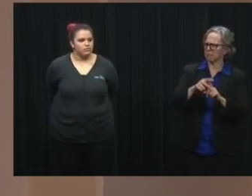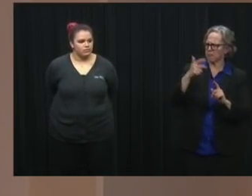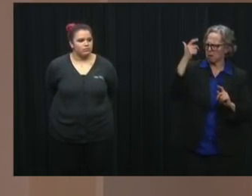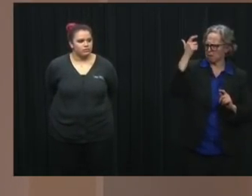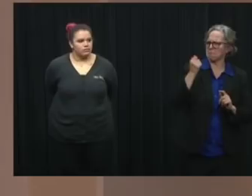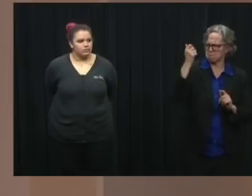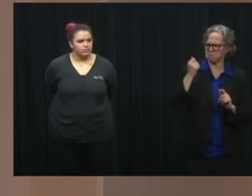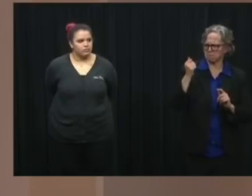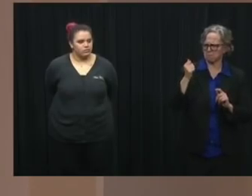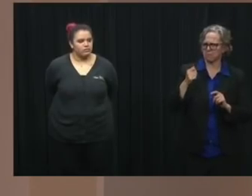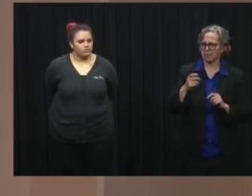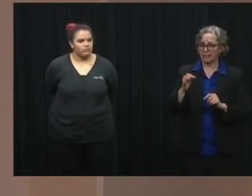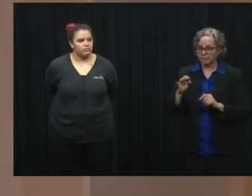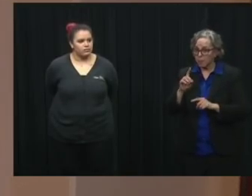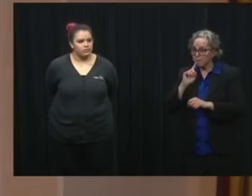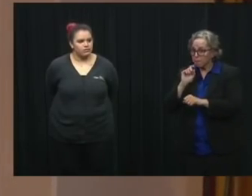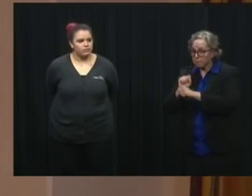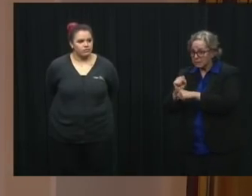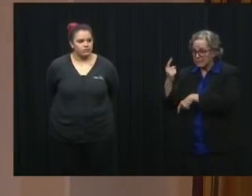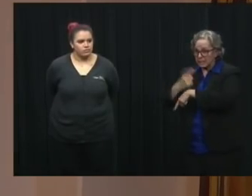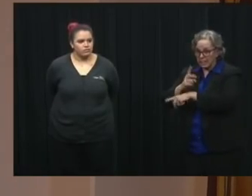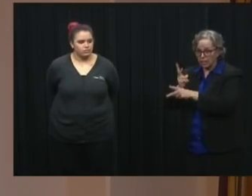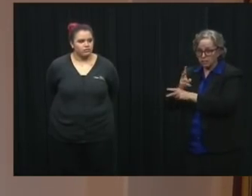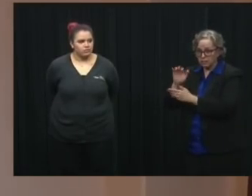disaster assistance. Amy?